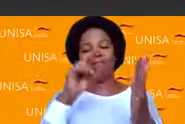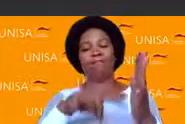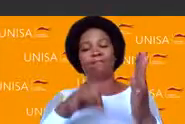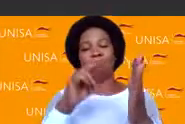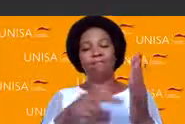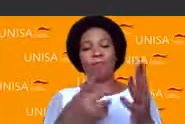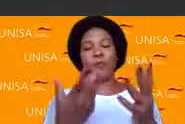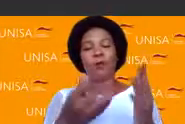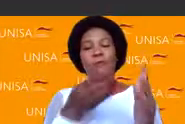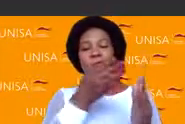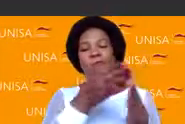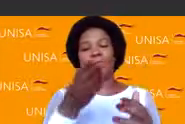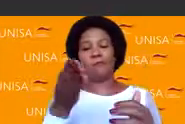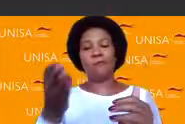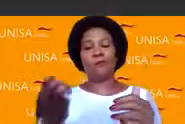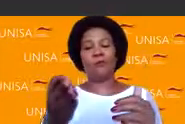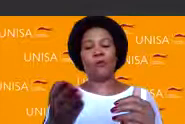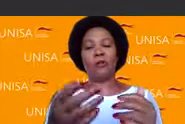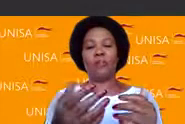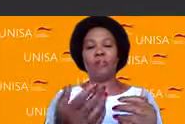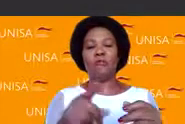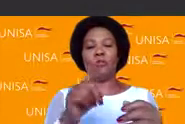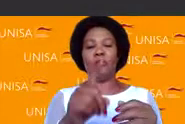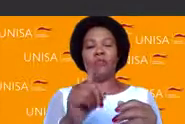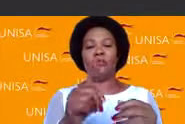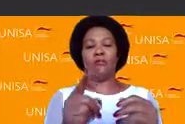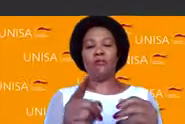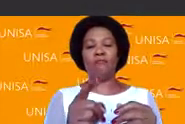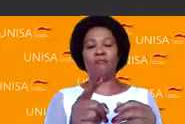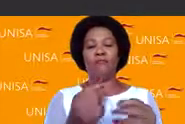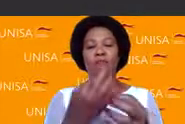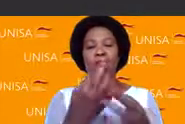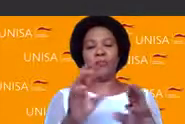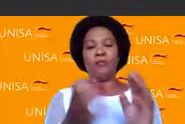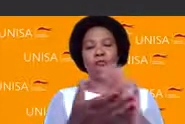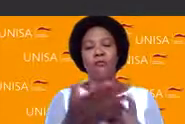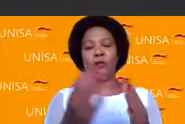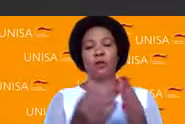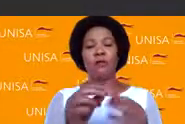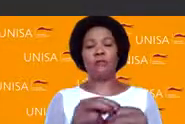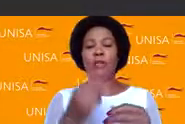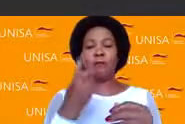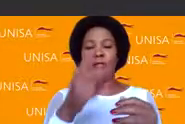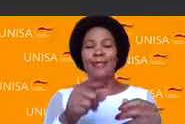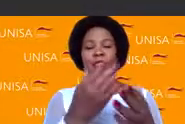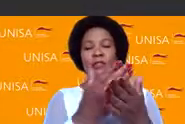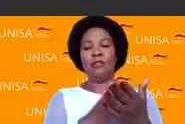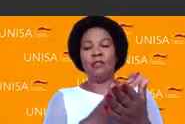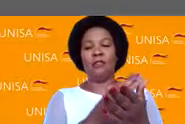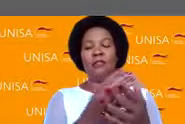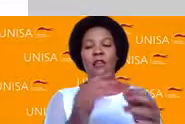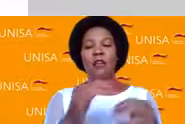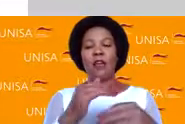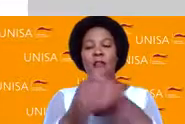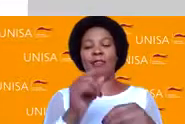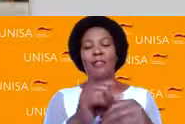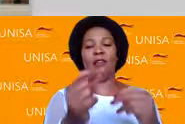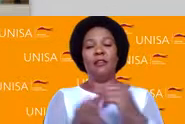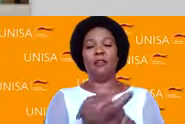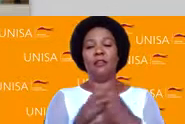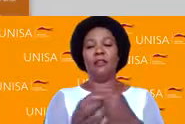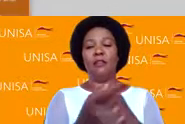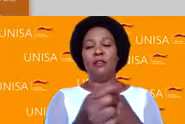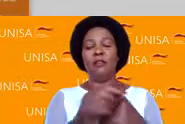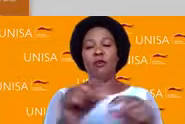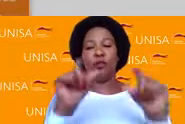is available on here. So you are free to go and visit this page and just after the session and go through the content